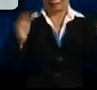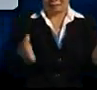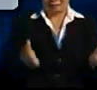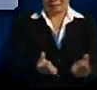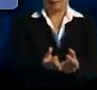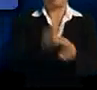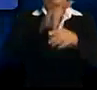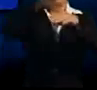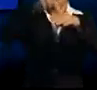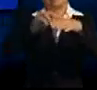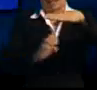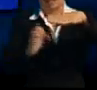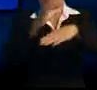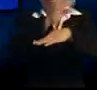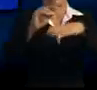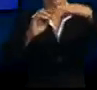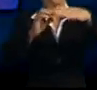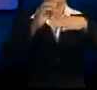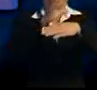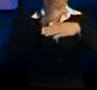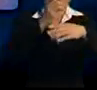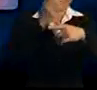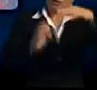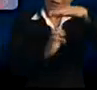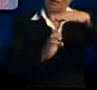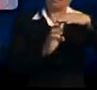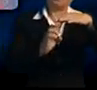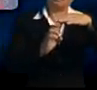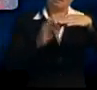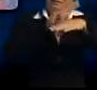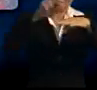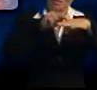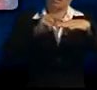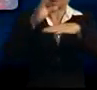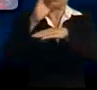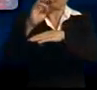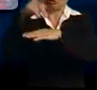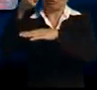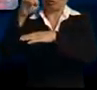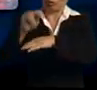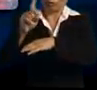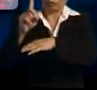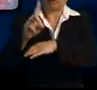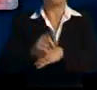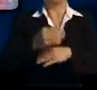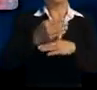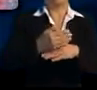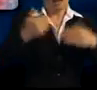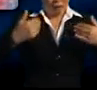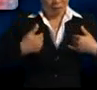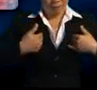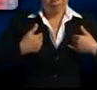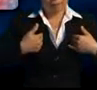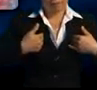natural elements or natural compounds. Natural mineral elements are those minerals which exist